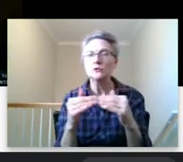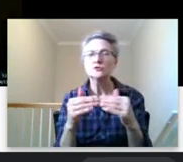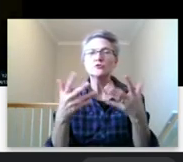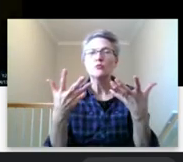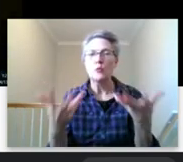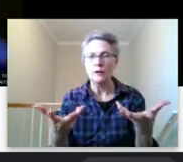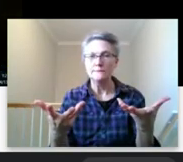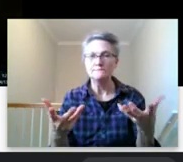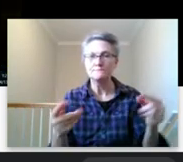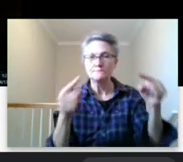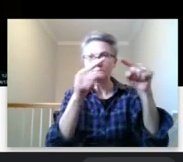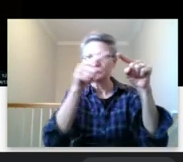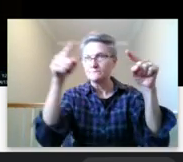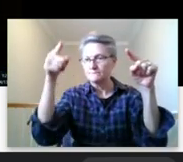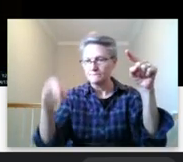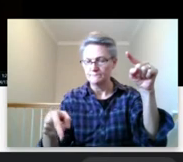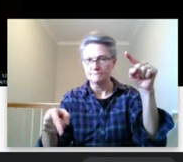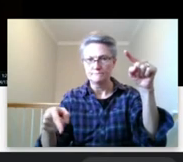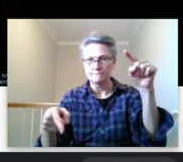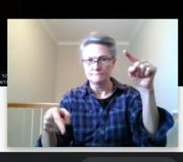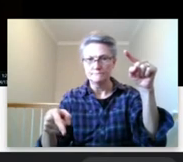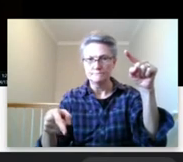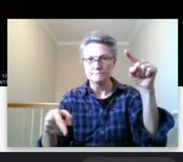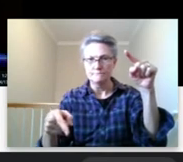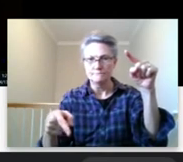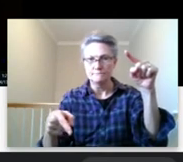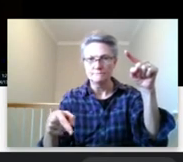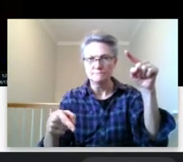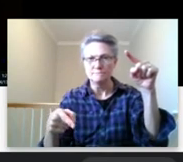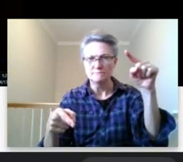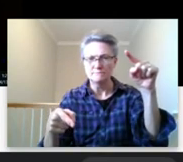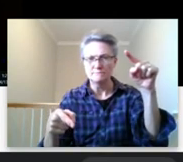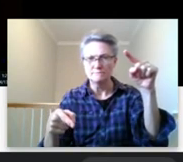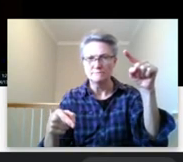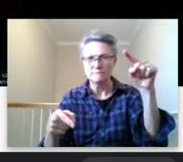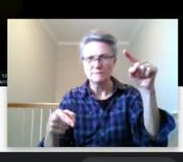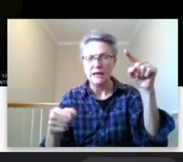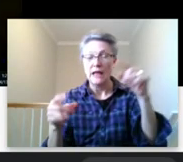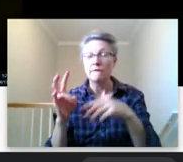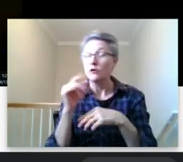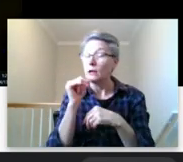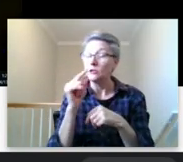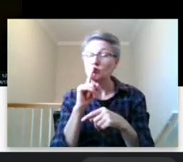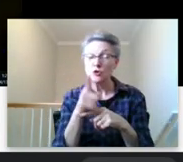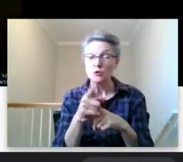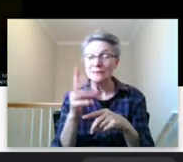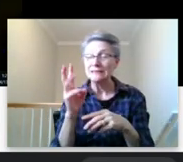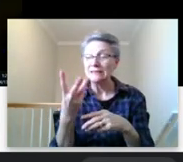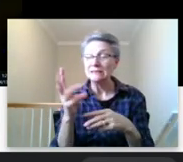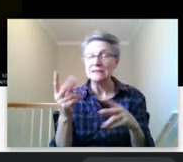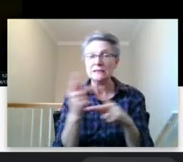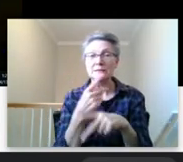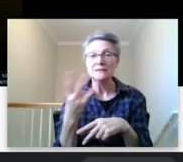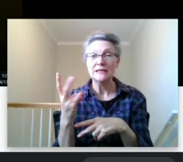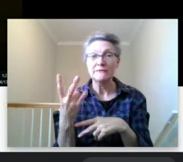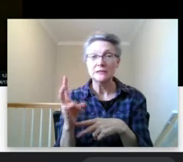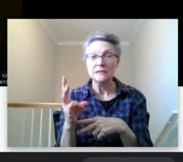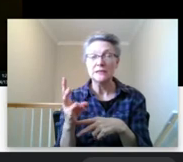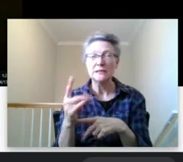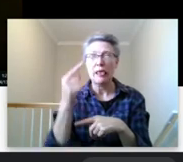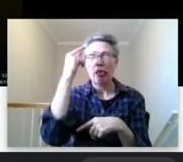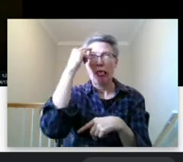segment that spans from the bottom to the top of my figure. If you're not sure what 16 times 17 is off the top of your